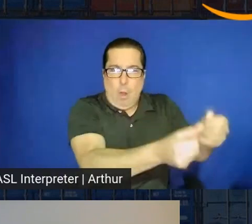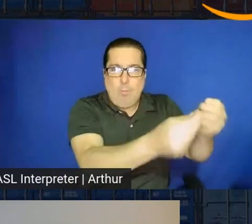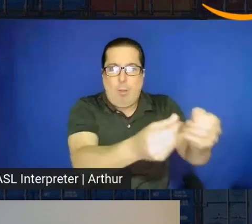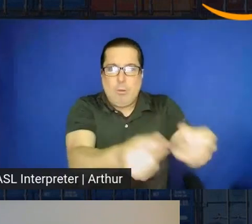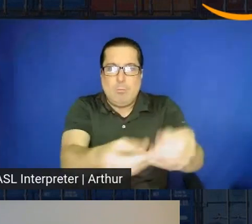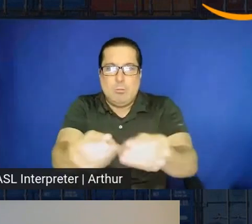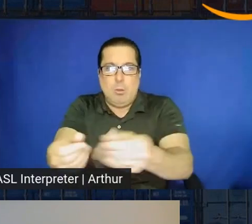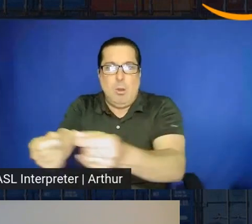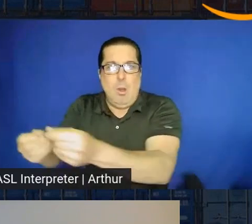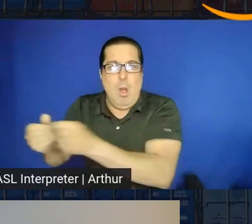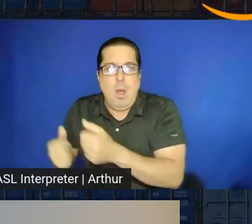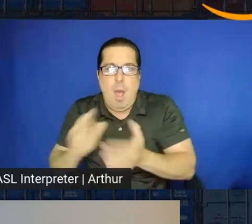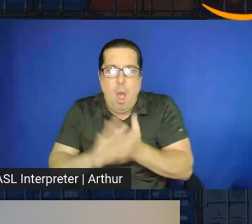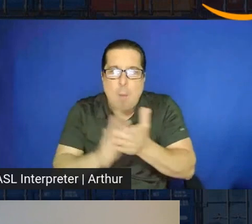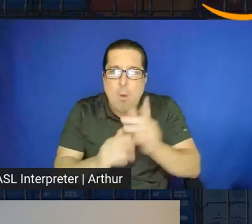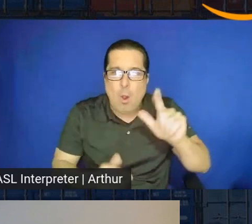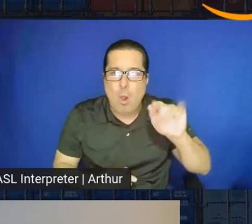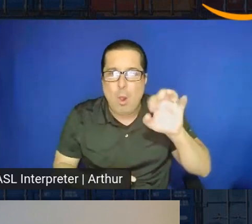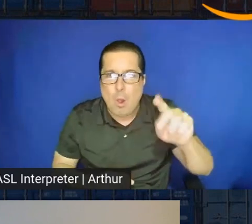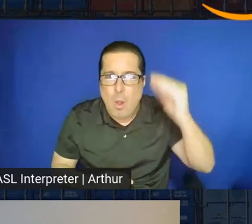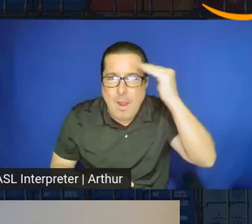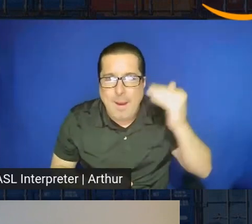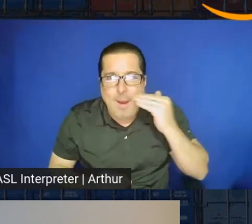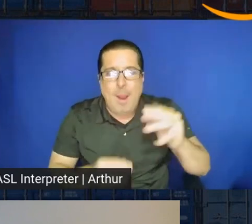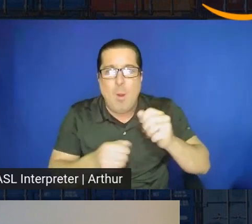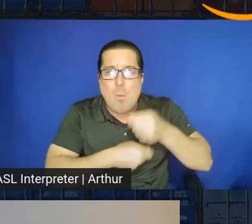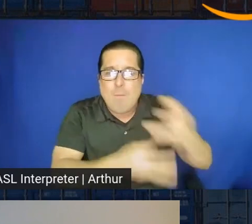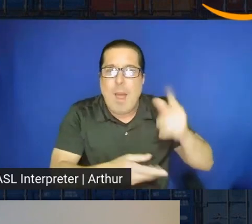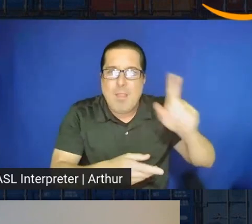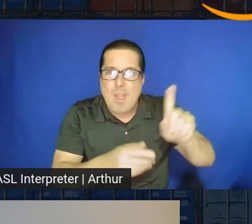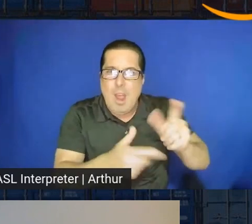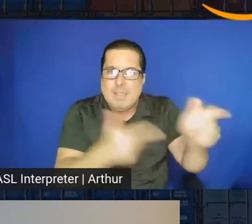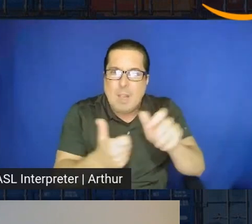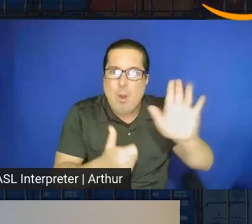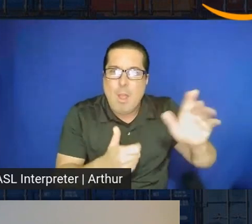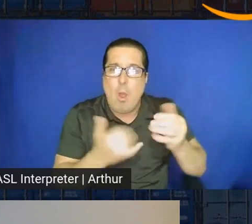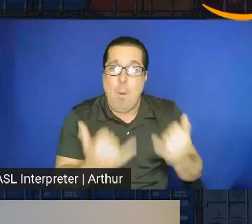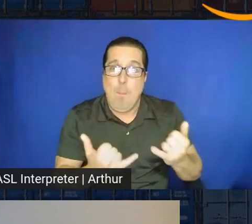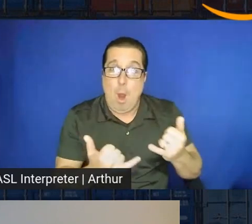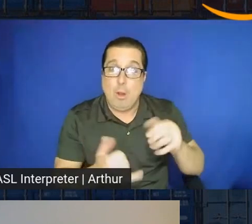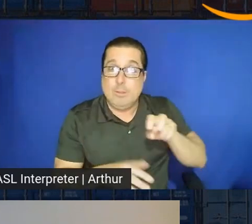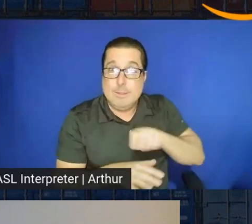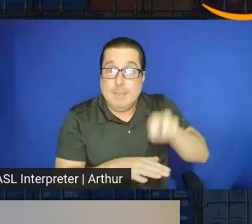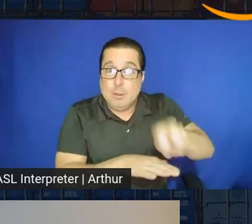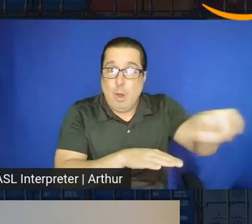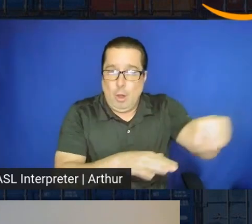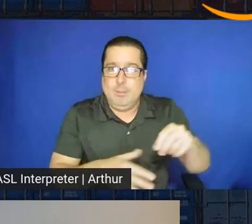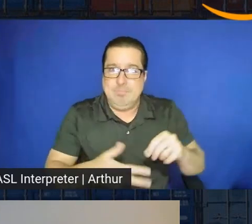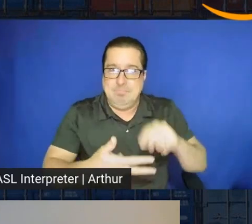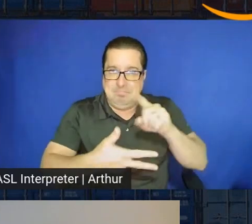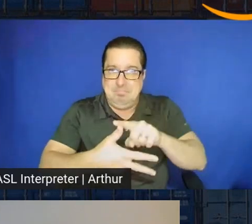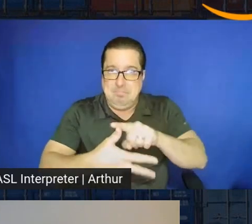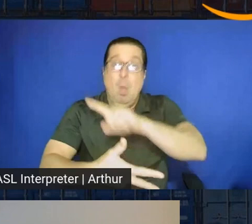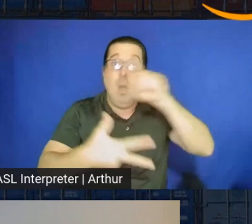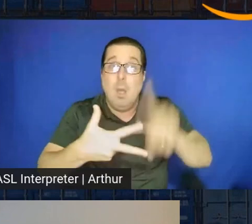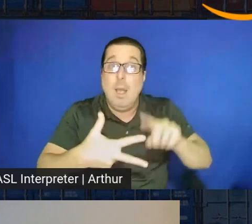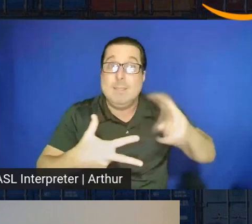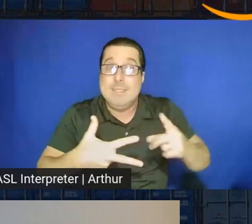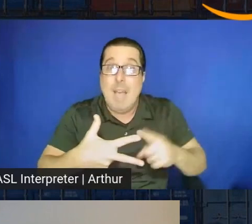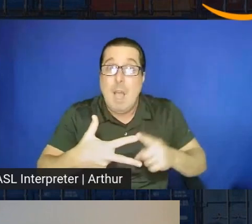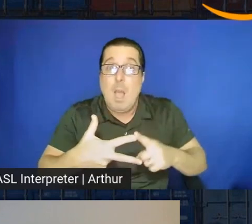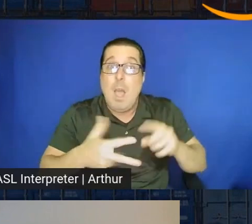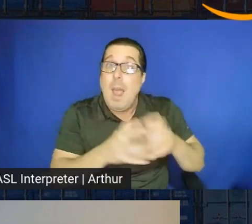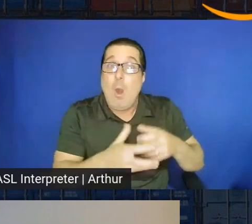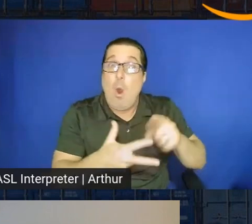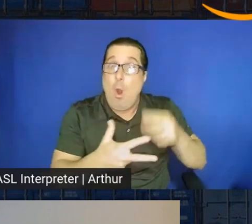operational overhead, provides them a way to accelerate their modernization journey as well. The second category of customers that I would say are